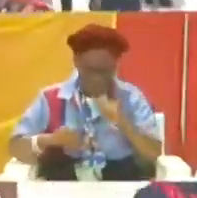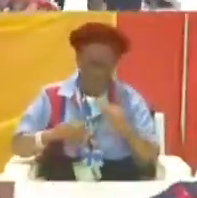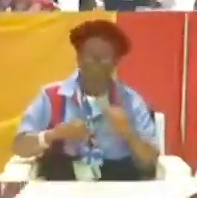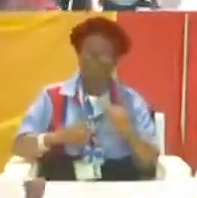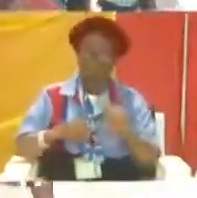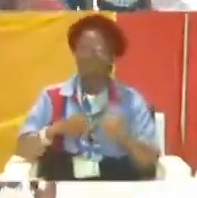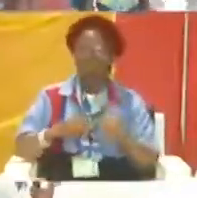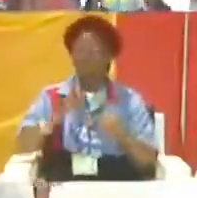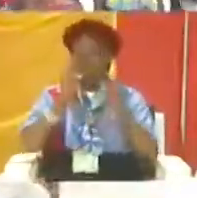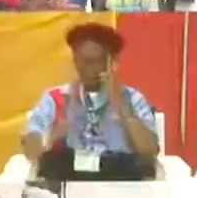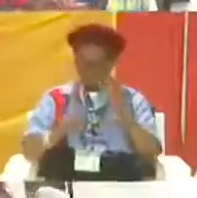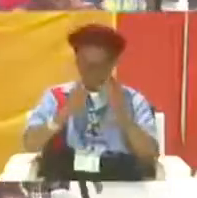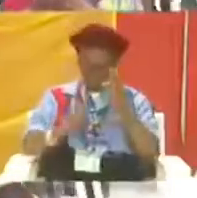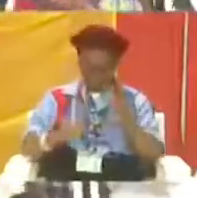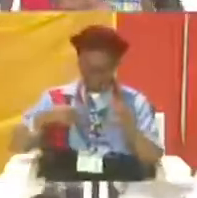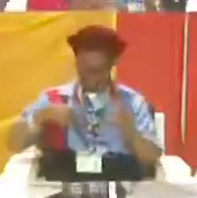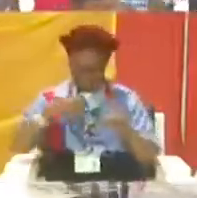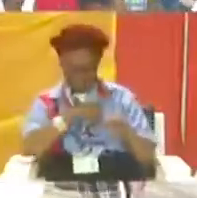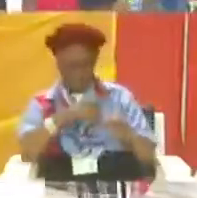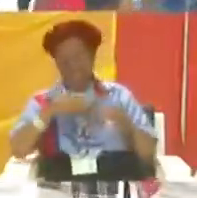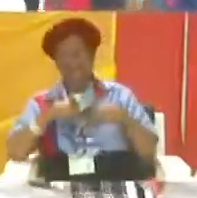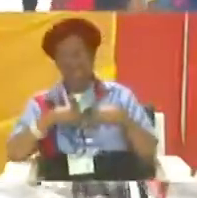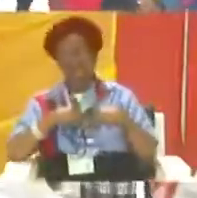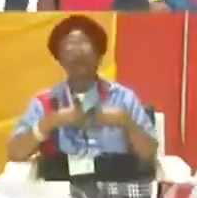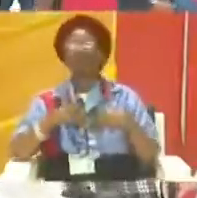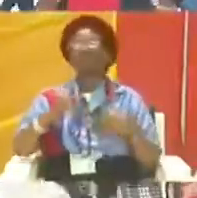If we have 10,000,